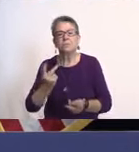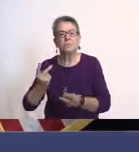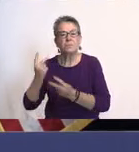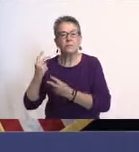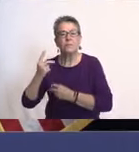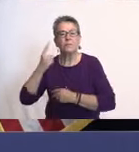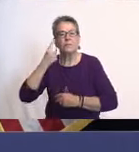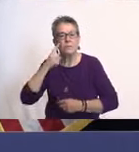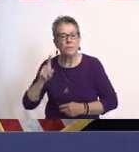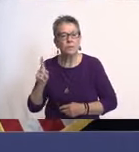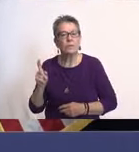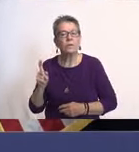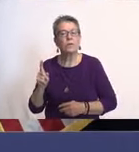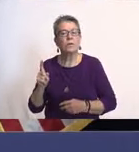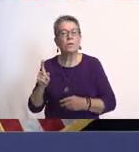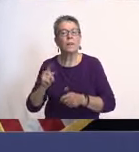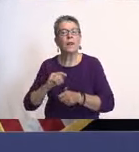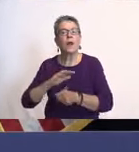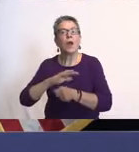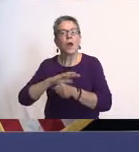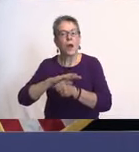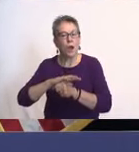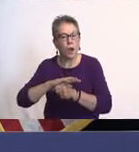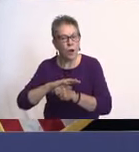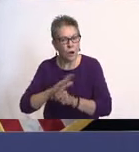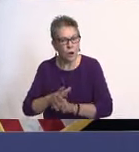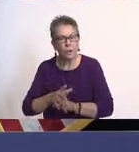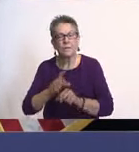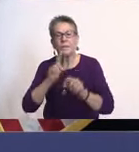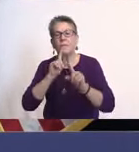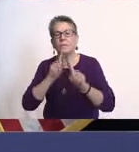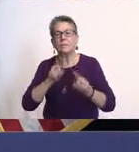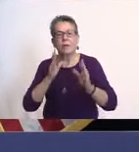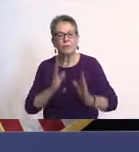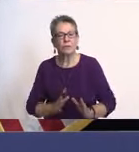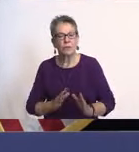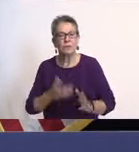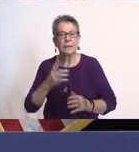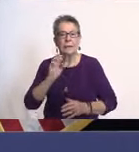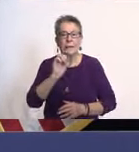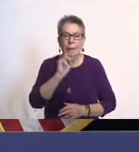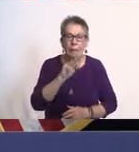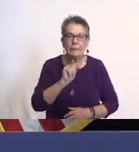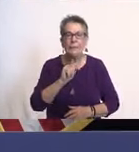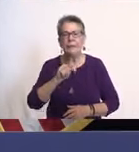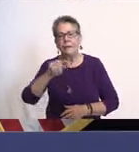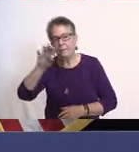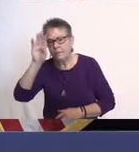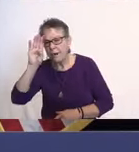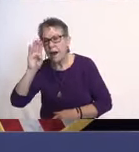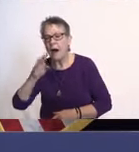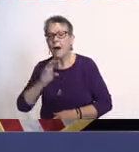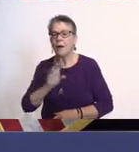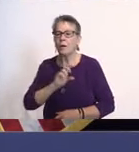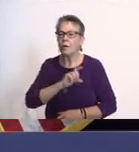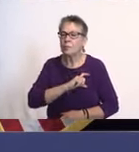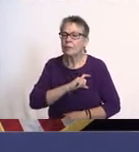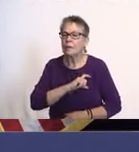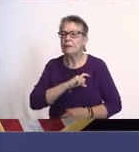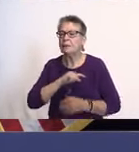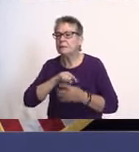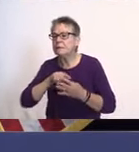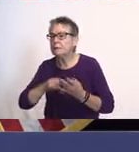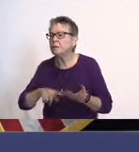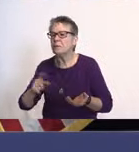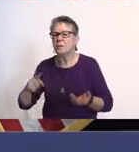healthcare workers you know would prefer better staffing levels and higher pay instead of a meaningless, empty gesture like a plaque somewhere?